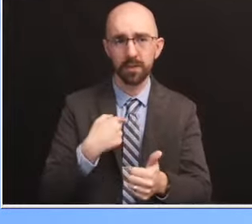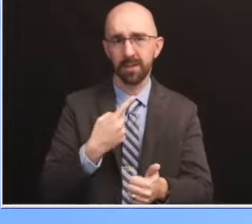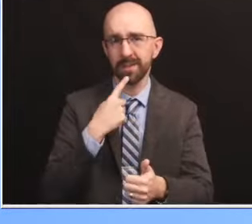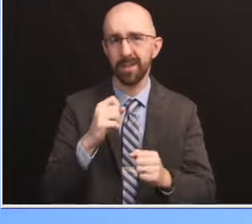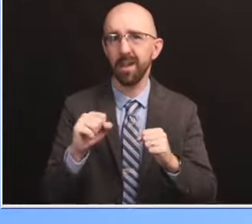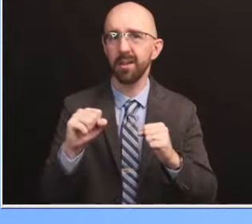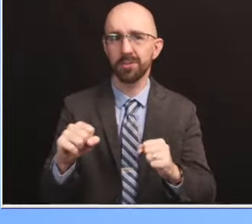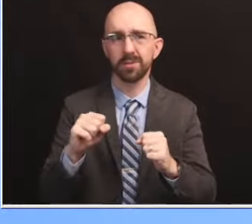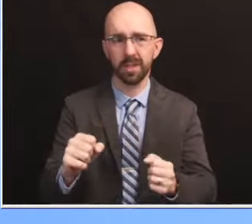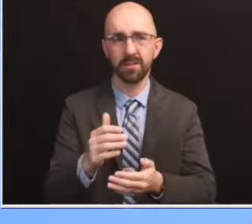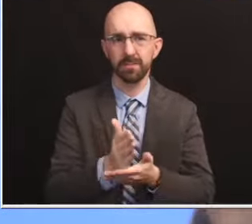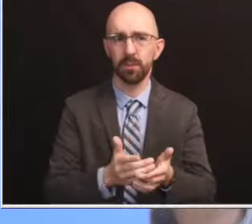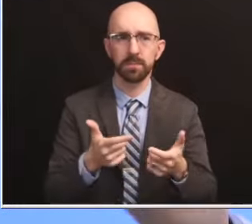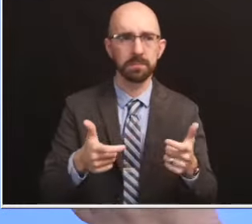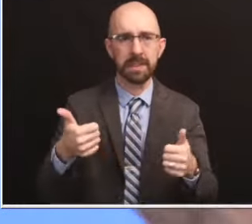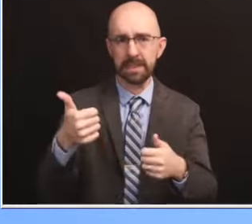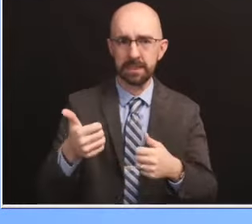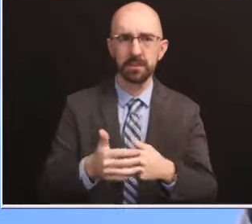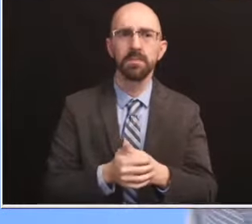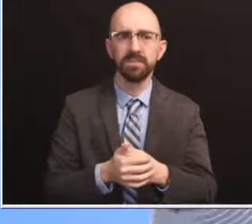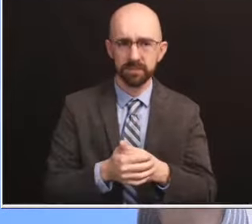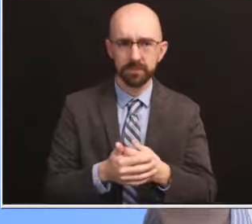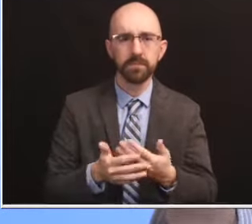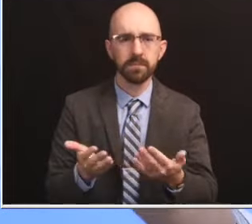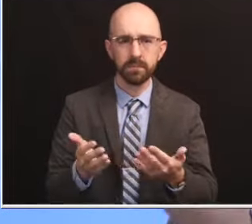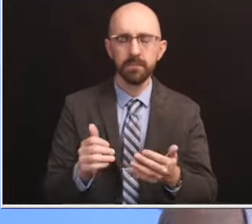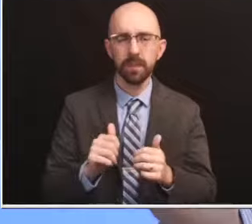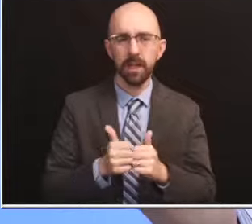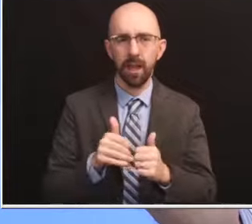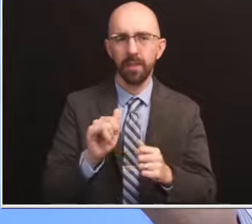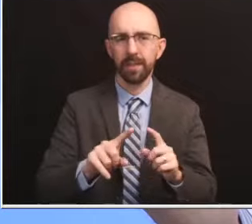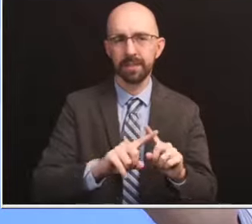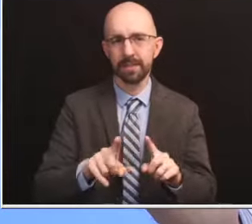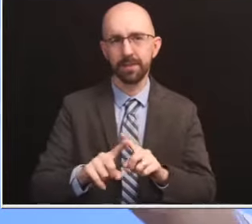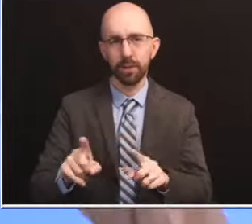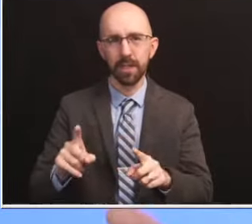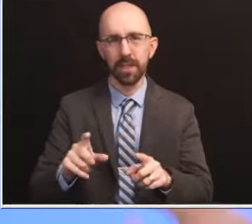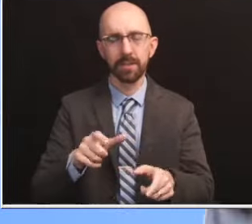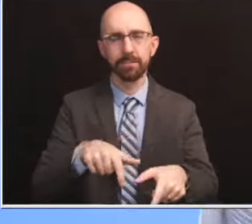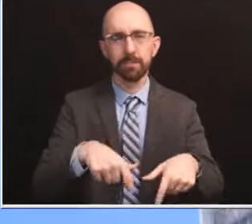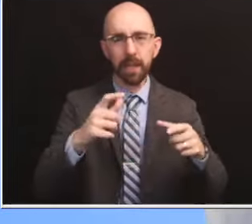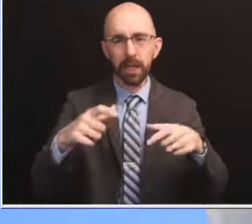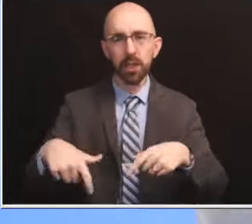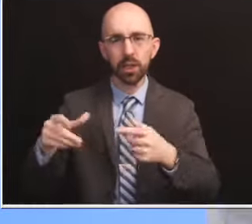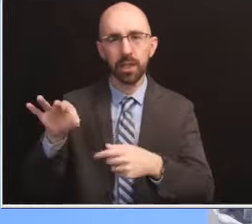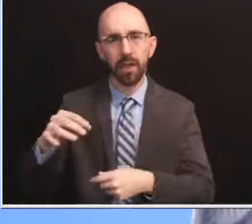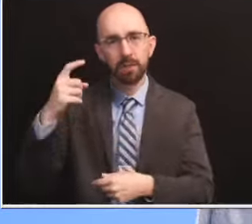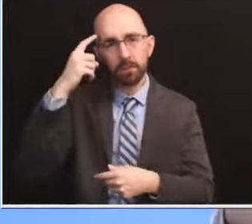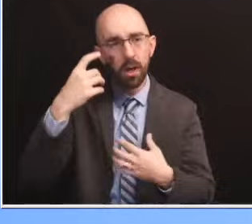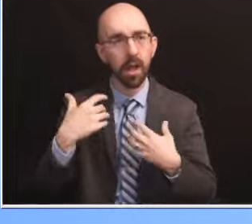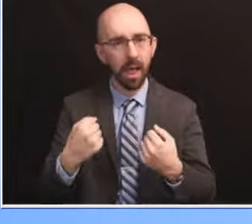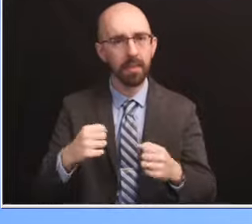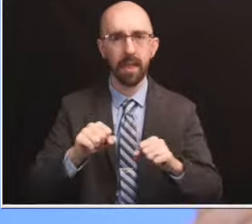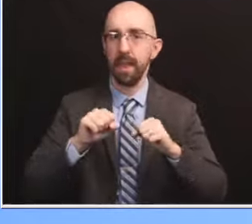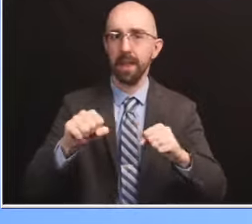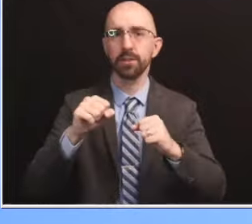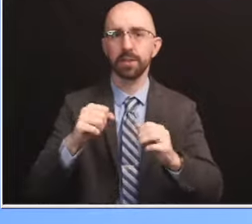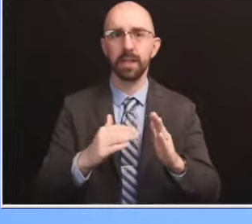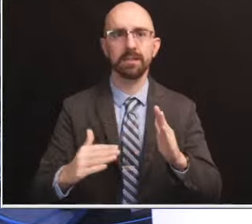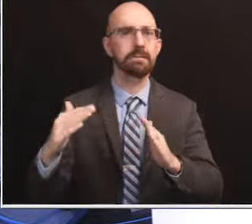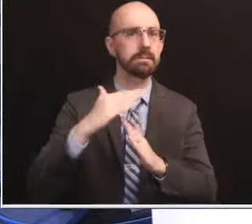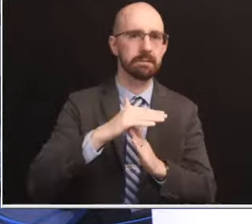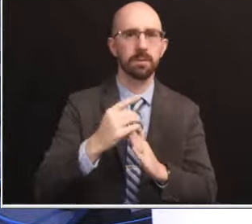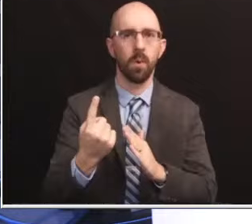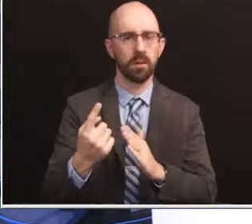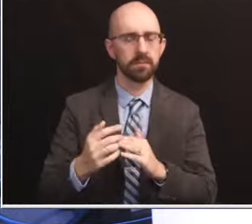is the biggest one, right? So when you think about how these are different pillars of brain health, the exercise is the biggest pillar. What's it